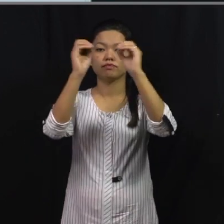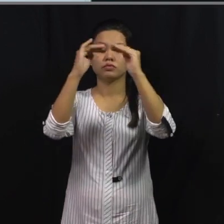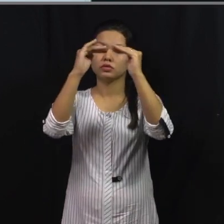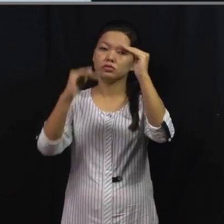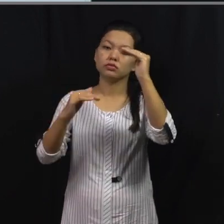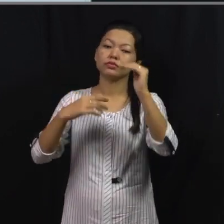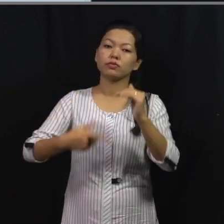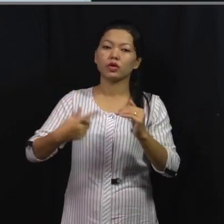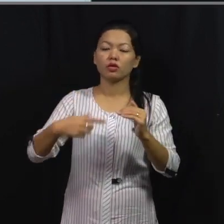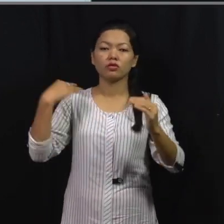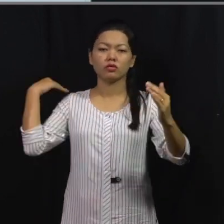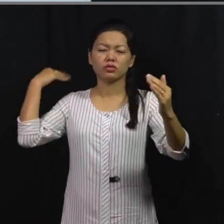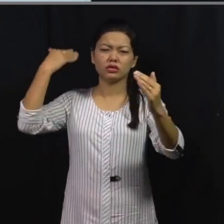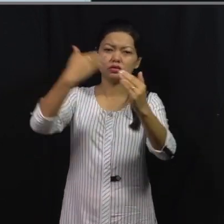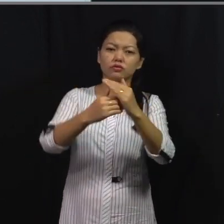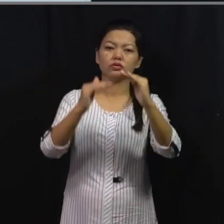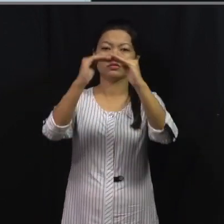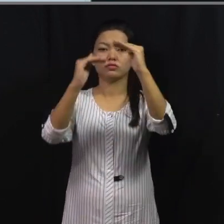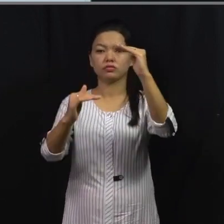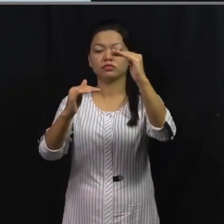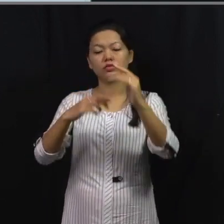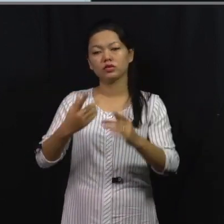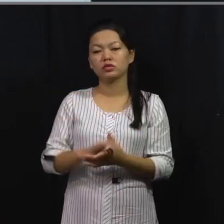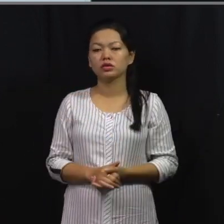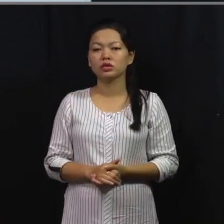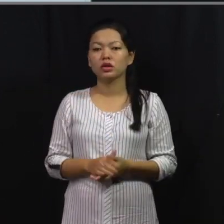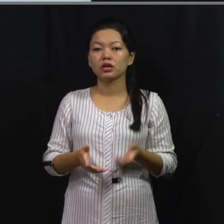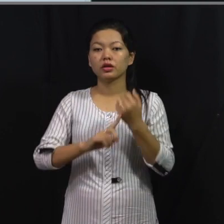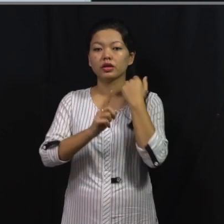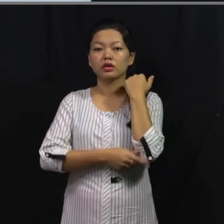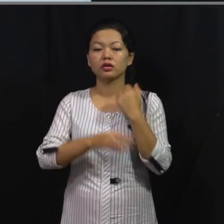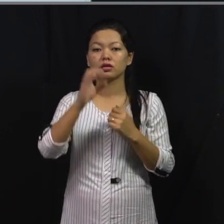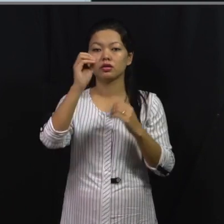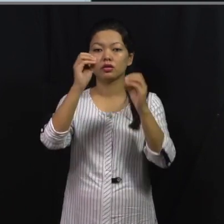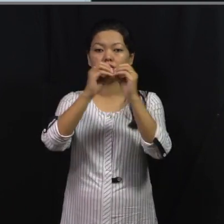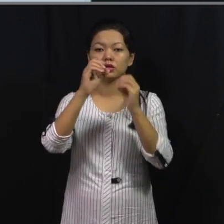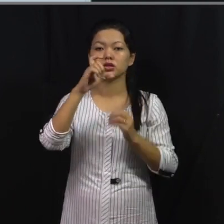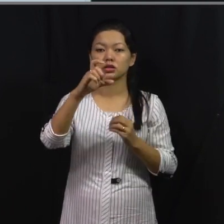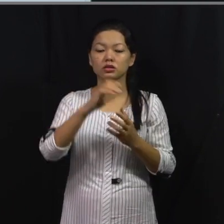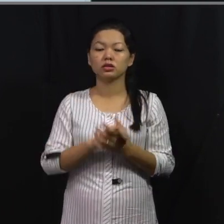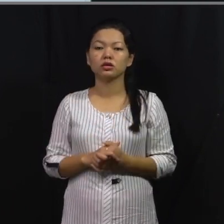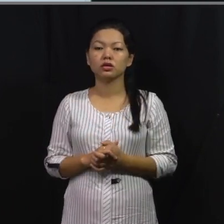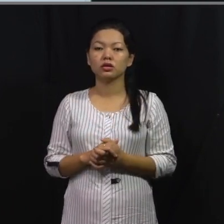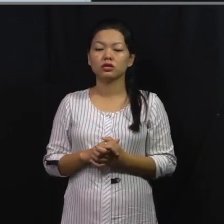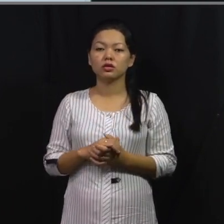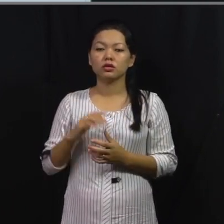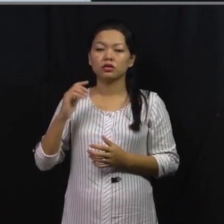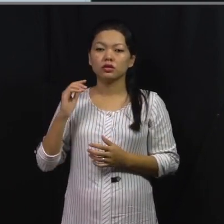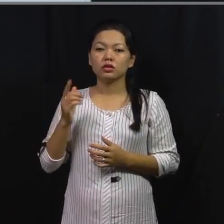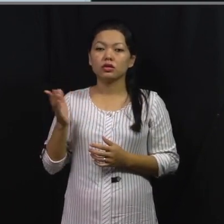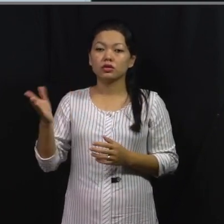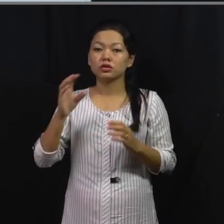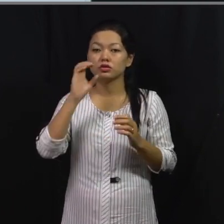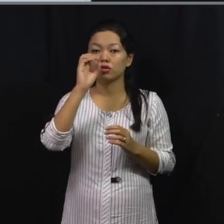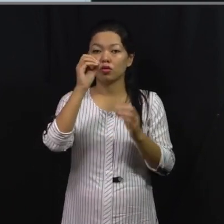okay, other backward castes, okay, other backward classes, I'm sorry, okay. They are mostly tenant cultivators, okay. They don't